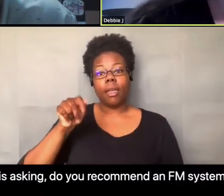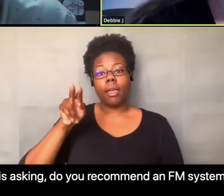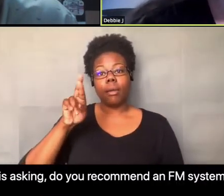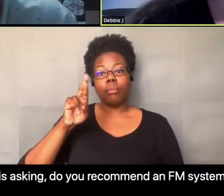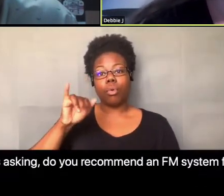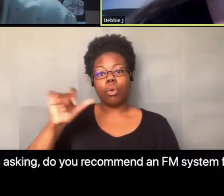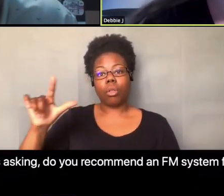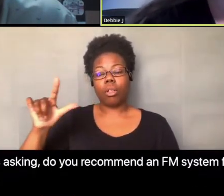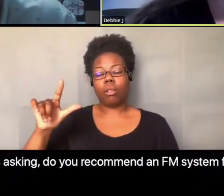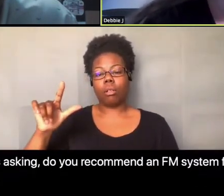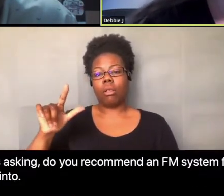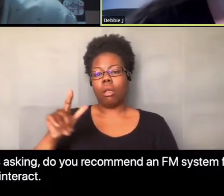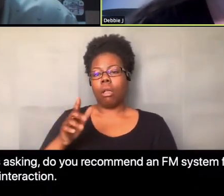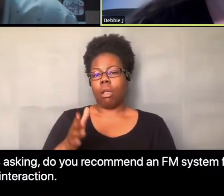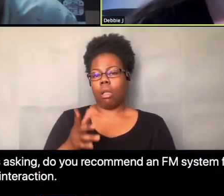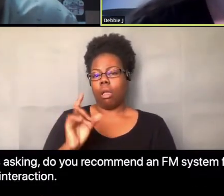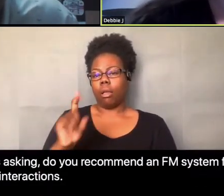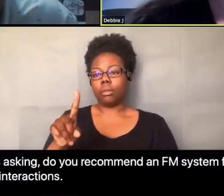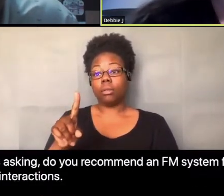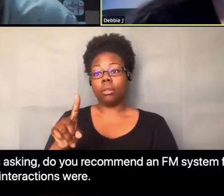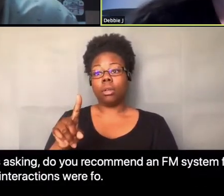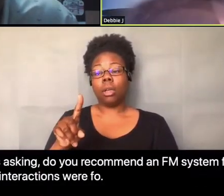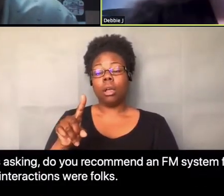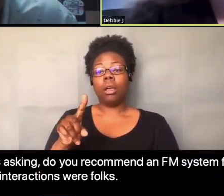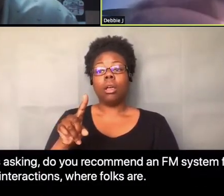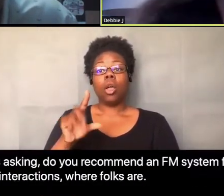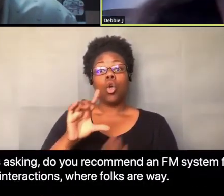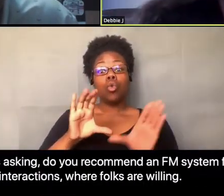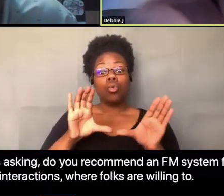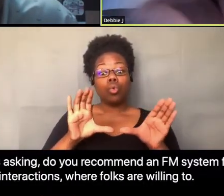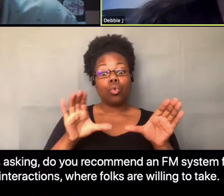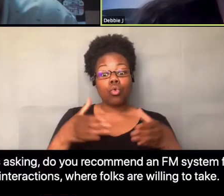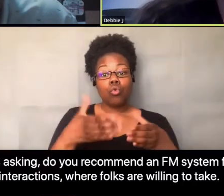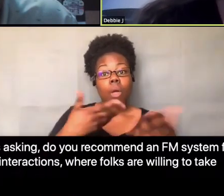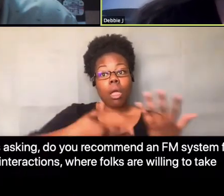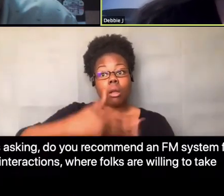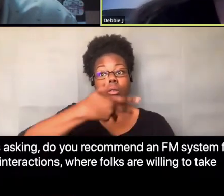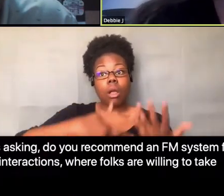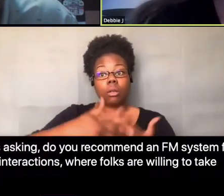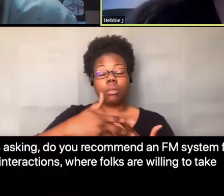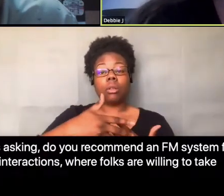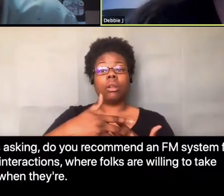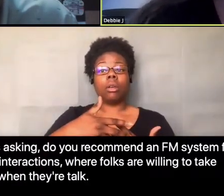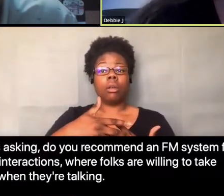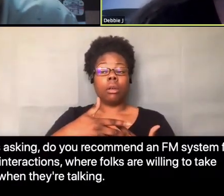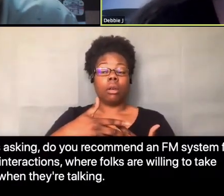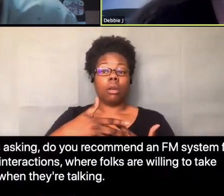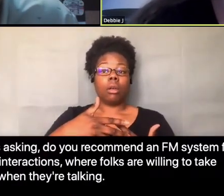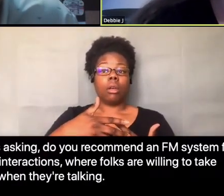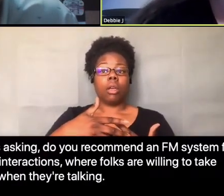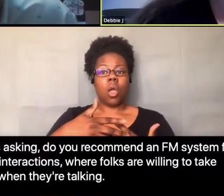system for group interactions where folks are willing to take turns when they're talking?